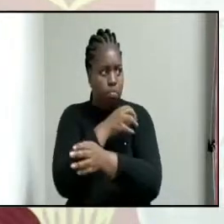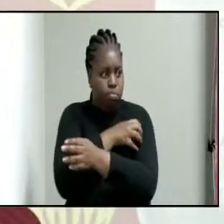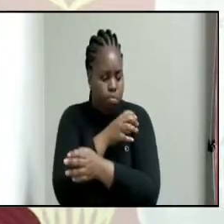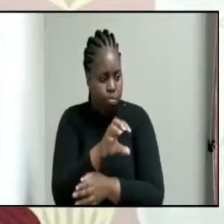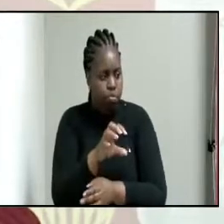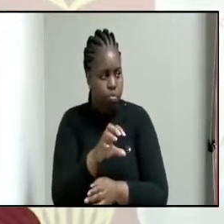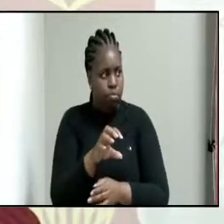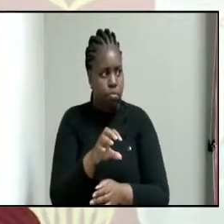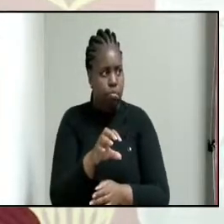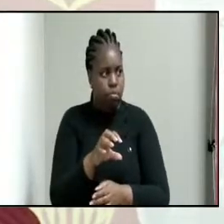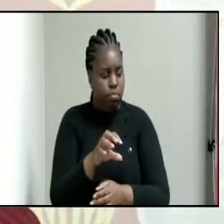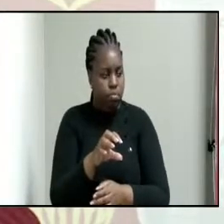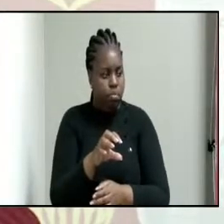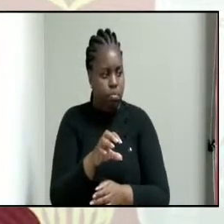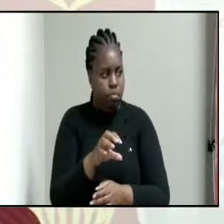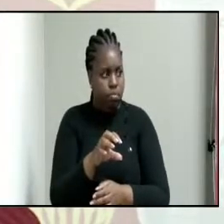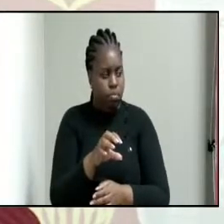our